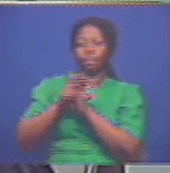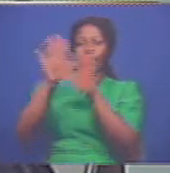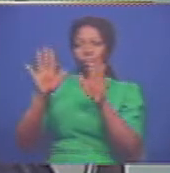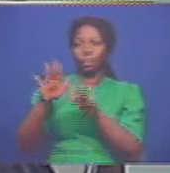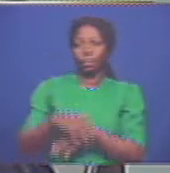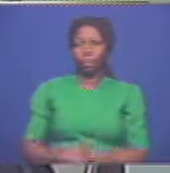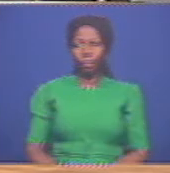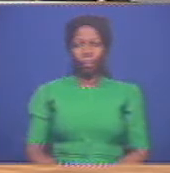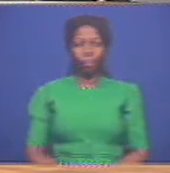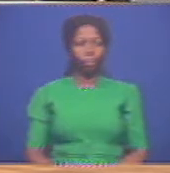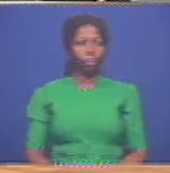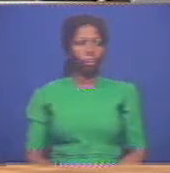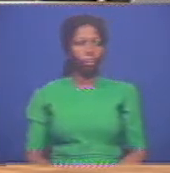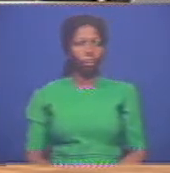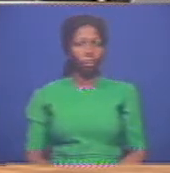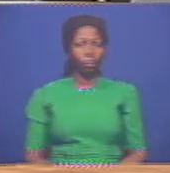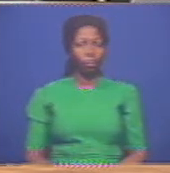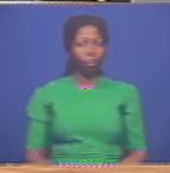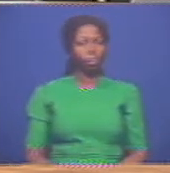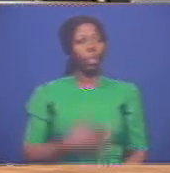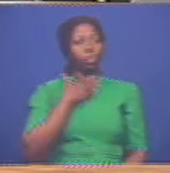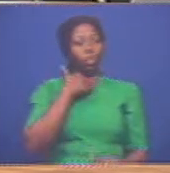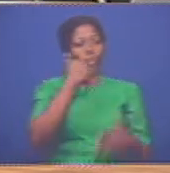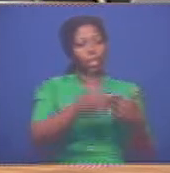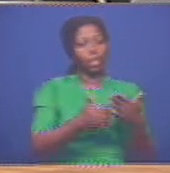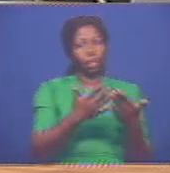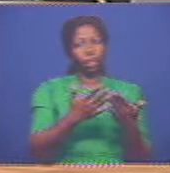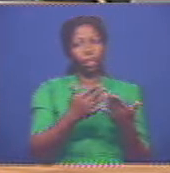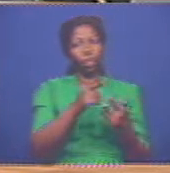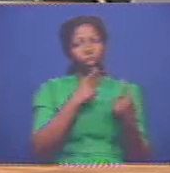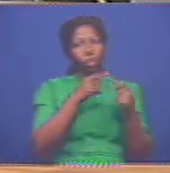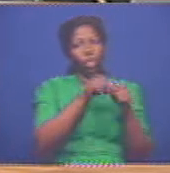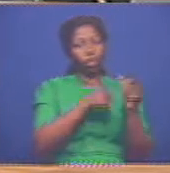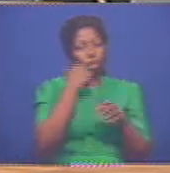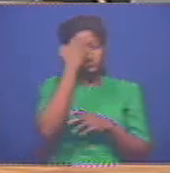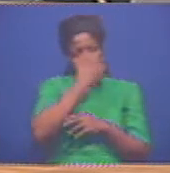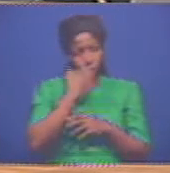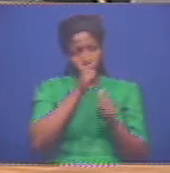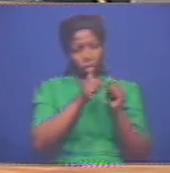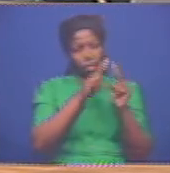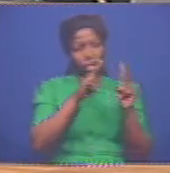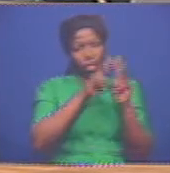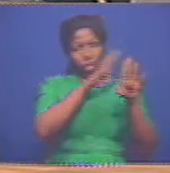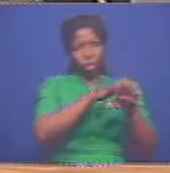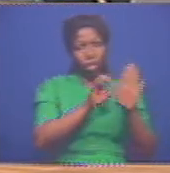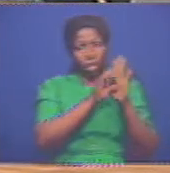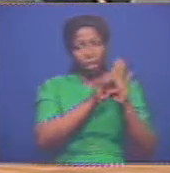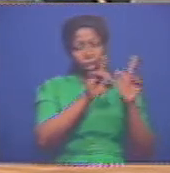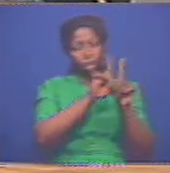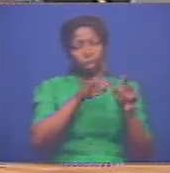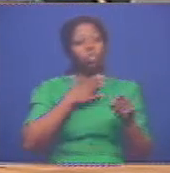the tunnel. There'll be light. Gentlemen, because we have to wind up, I mean, you talked about Europe, which is a very good example. And I want to give you a very good example